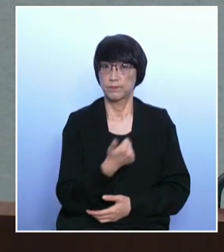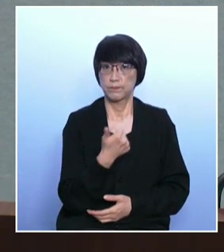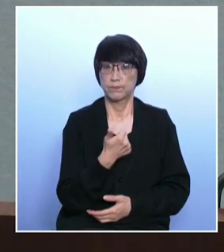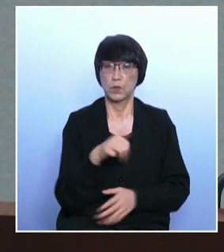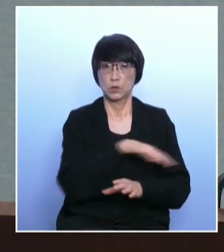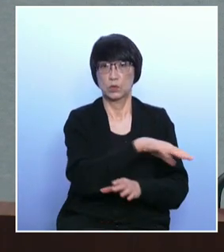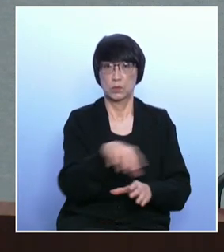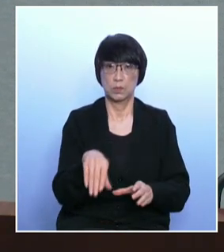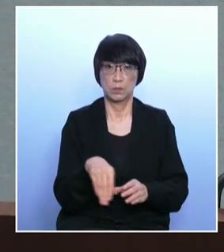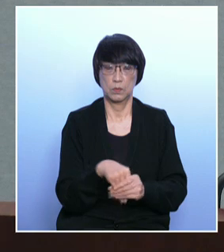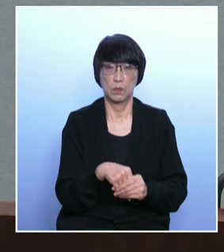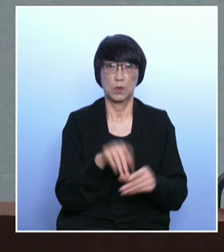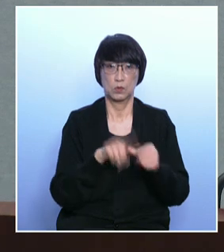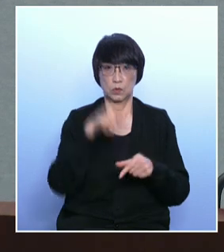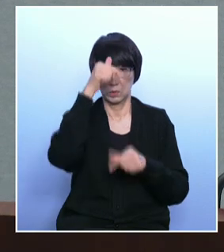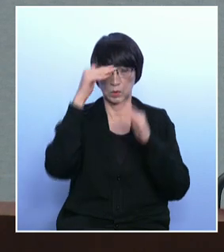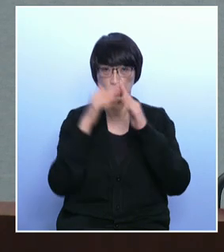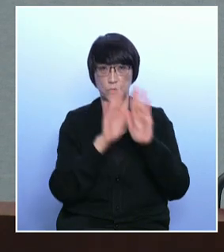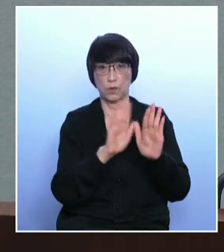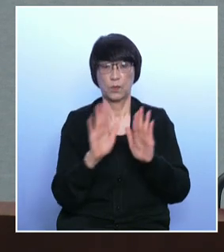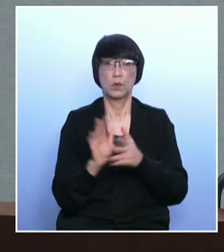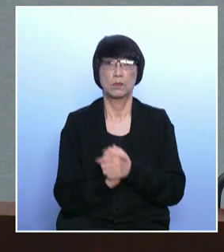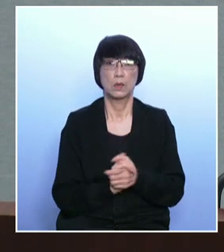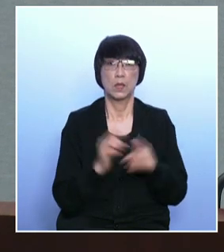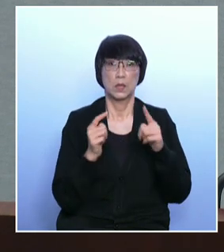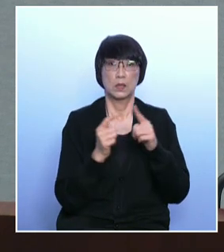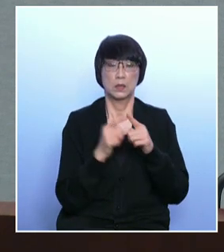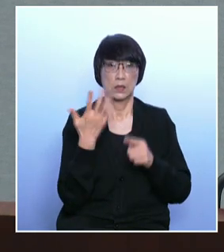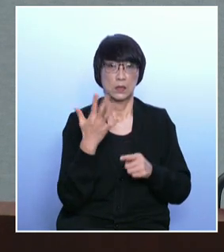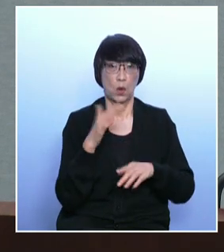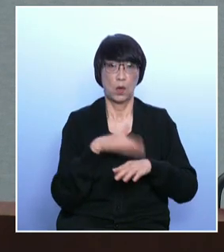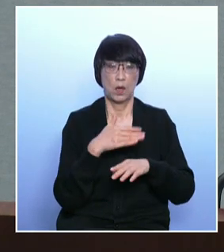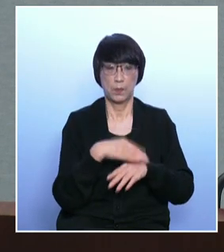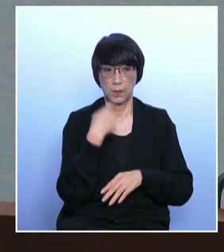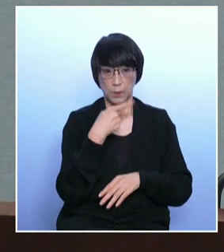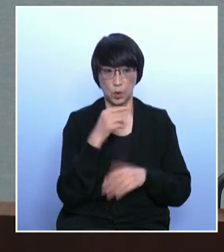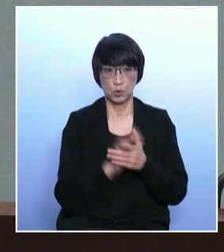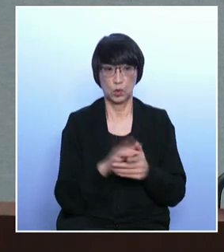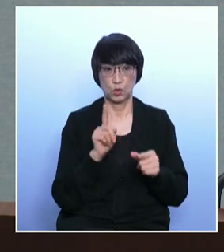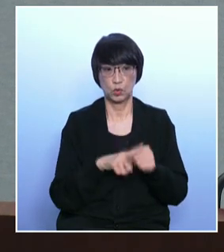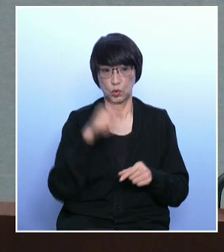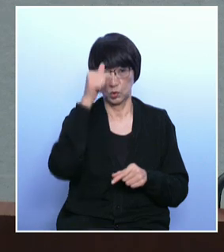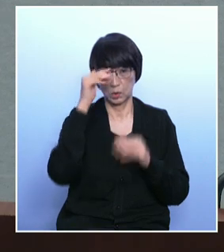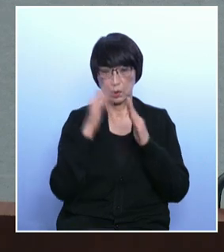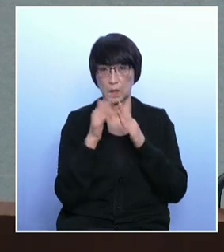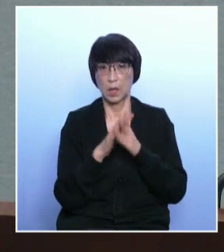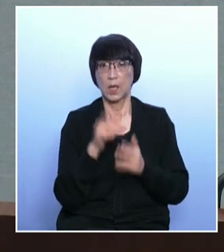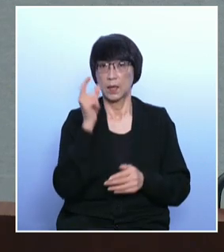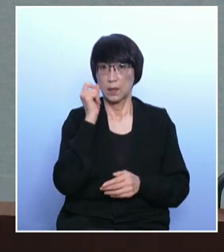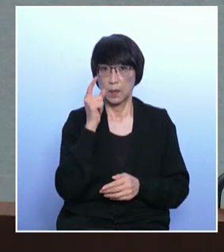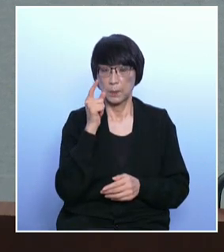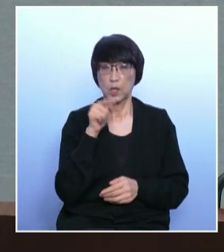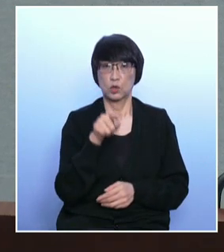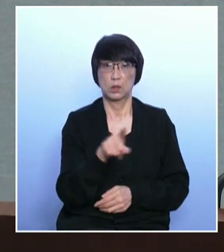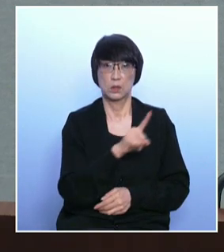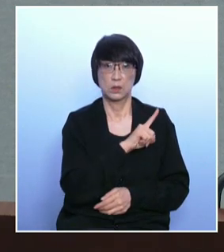So we are well prepared for the hospitalization services of the CMH. When it comes to manpower, as I already